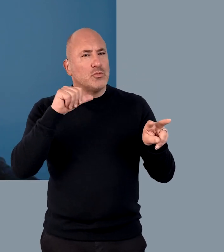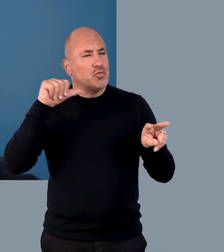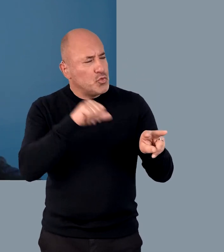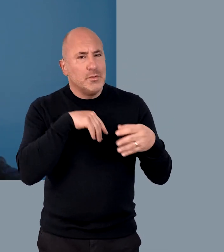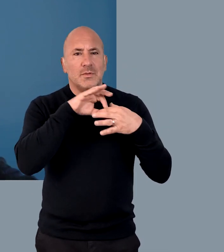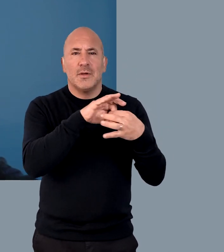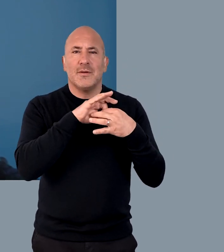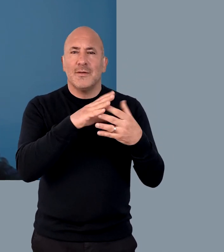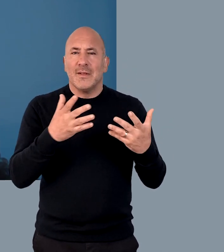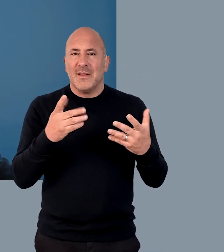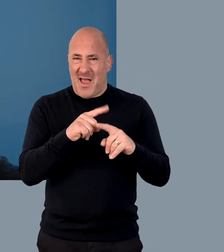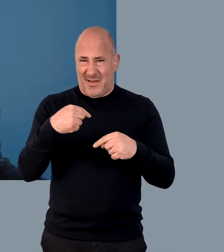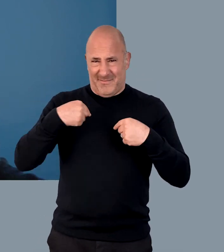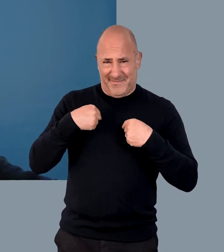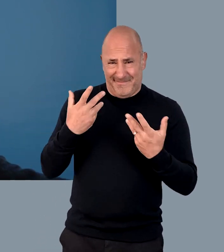never